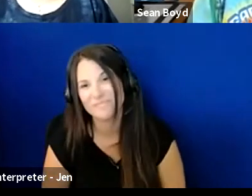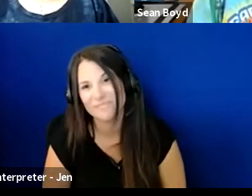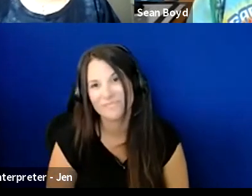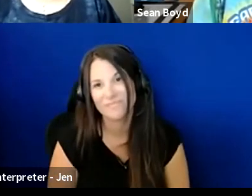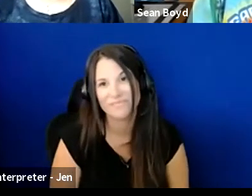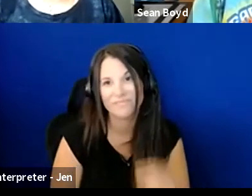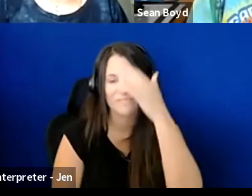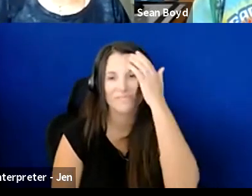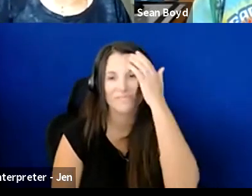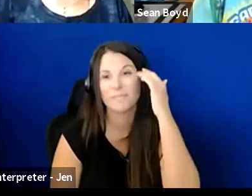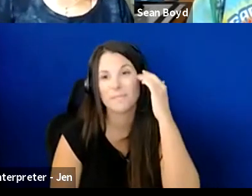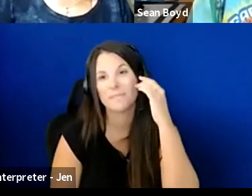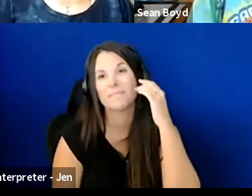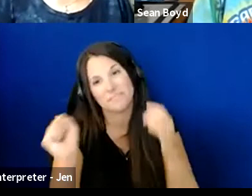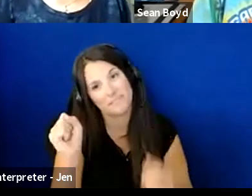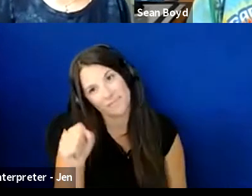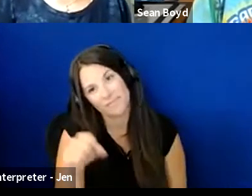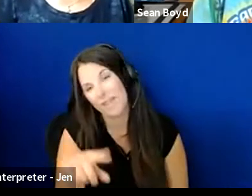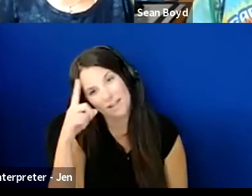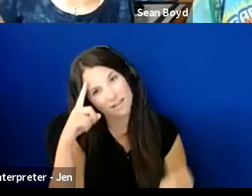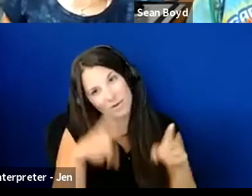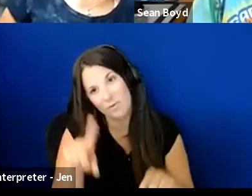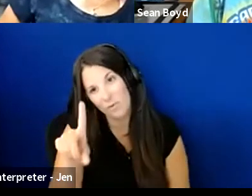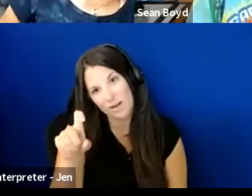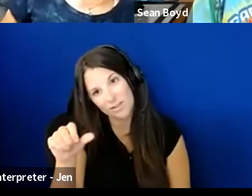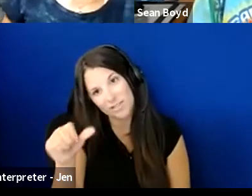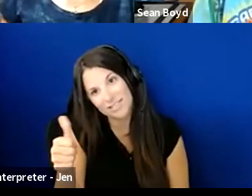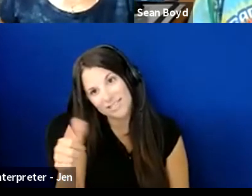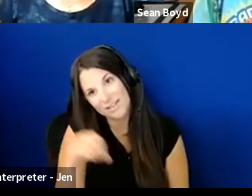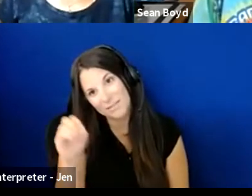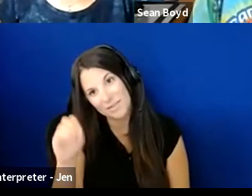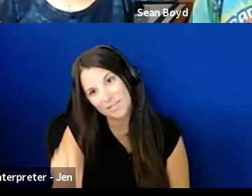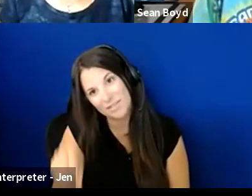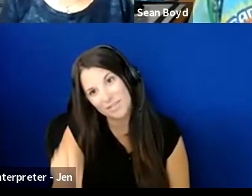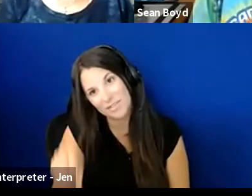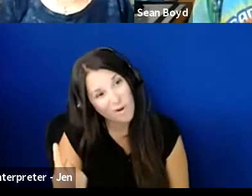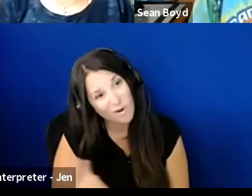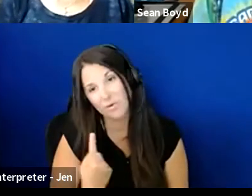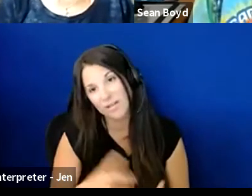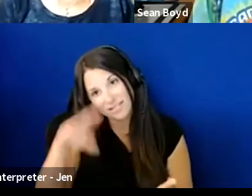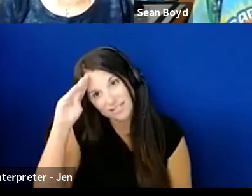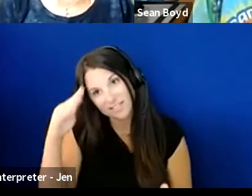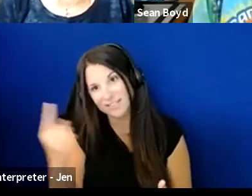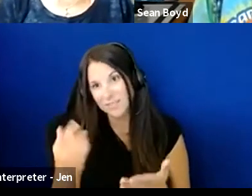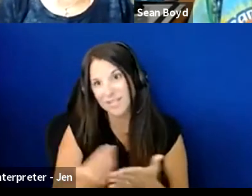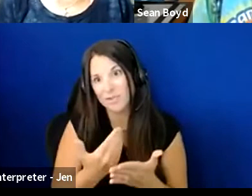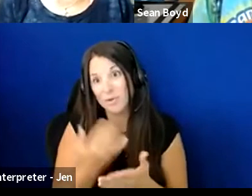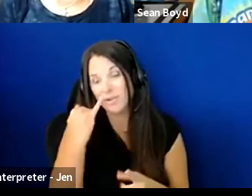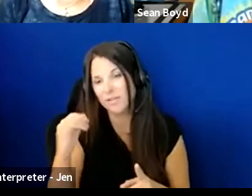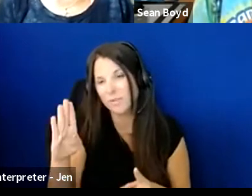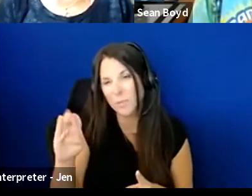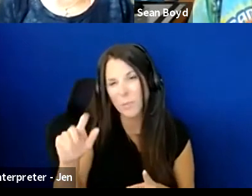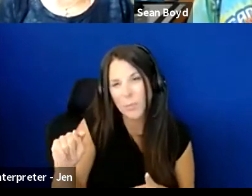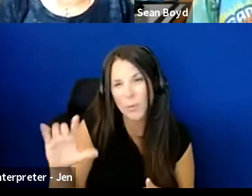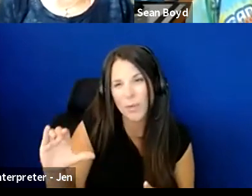I agree 110%. I'm always learning something new every time I take one of the boot camp classes, or even just